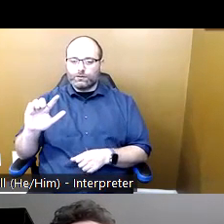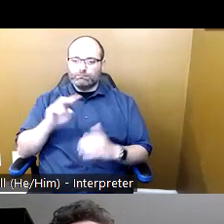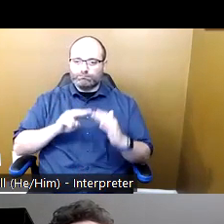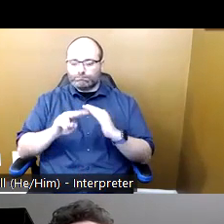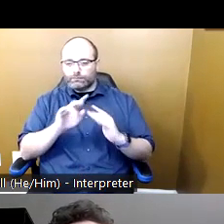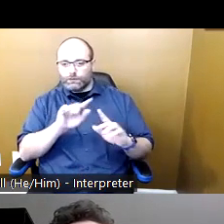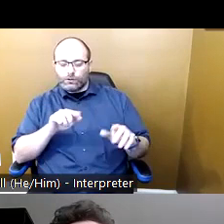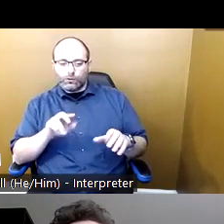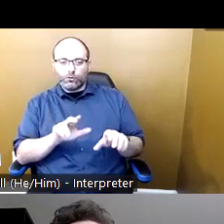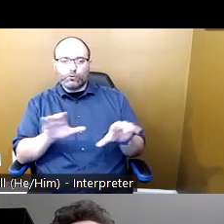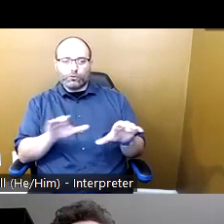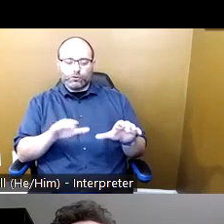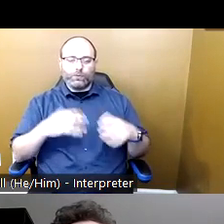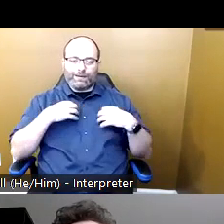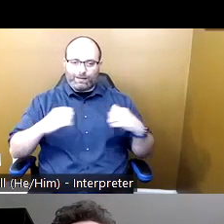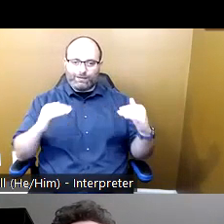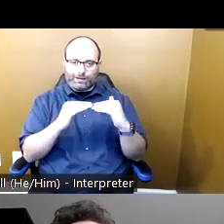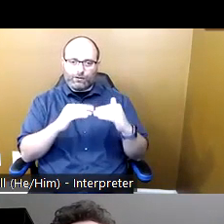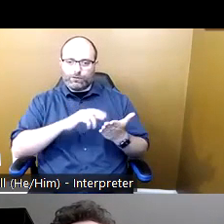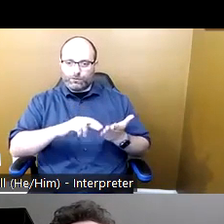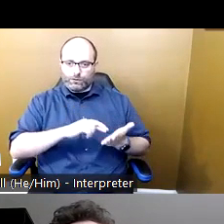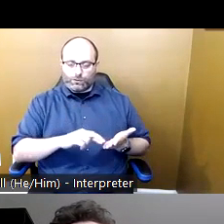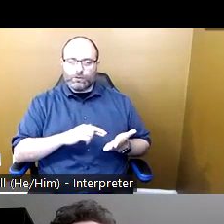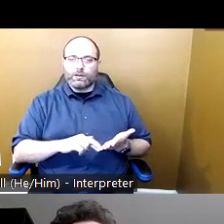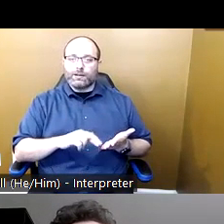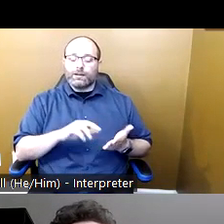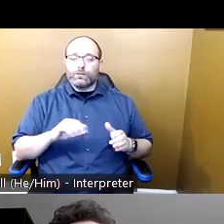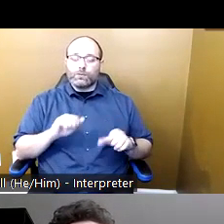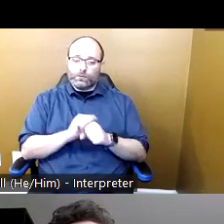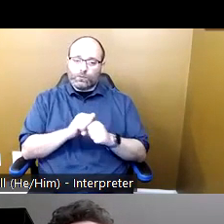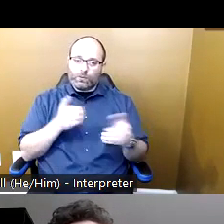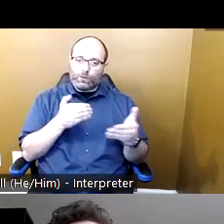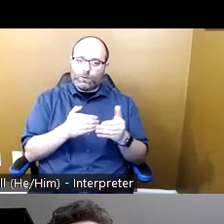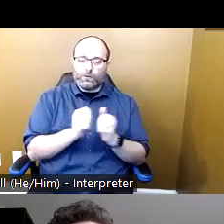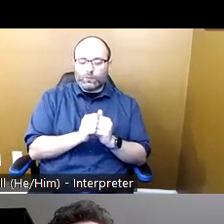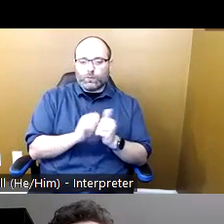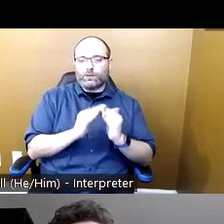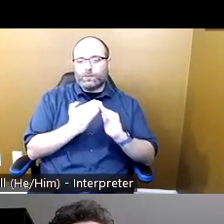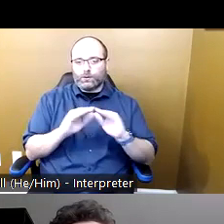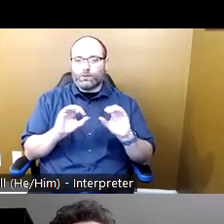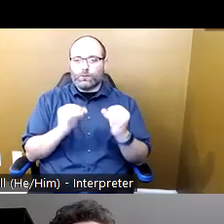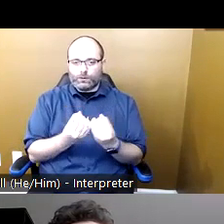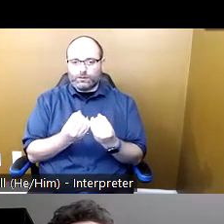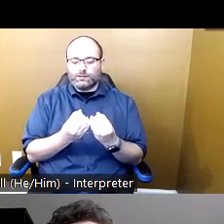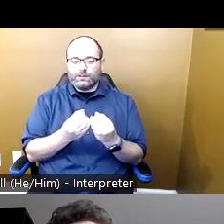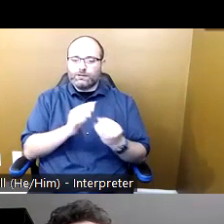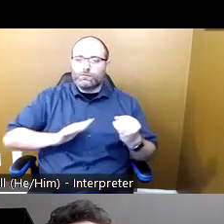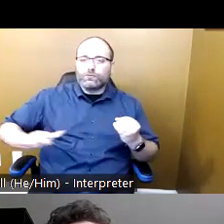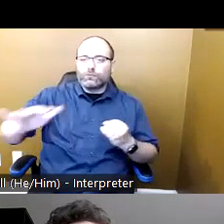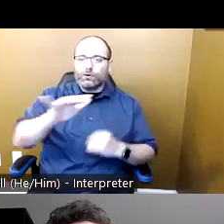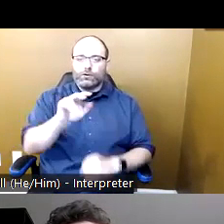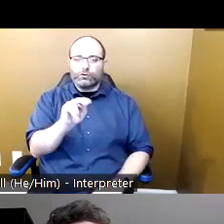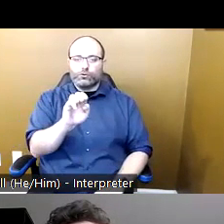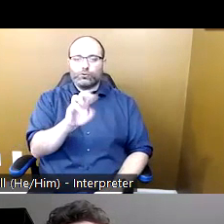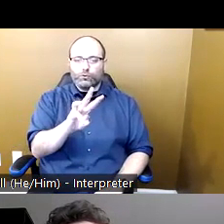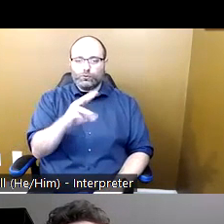equity research as well. We work very closely with community organizations across New Haven and